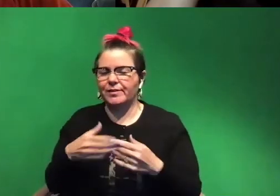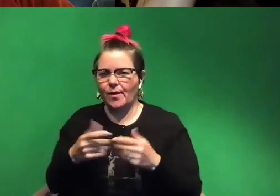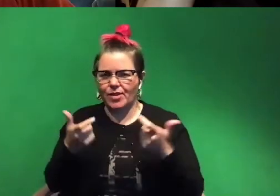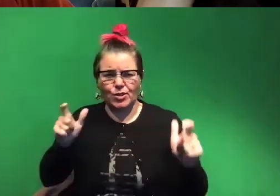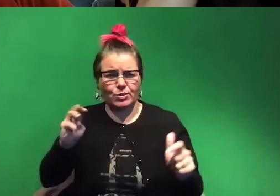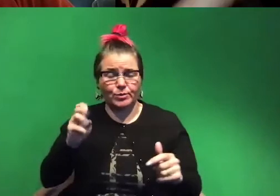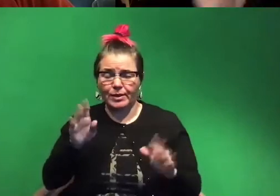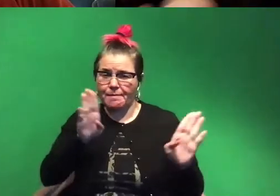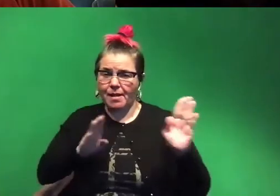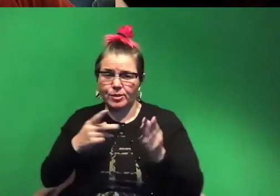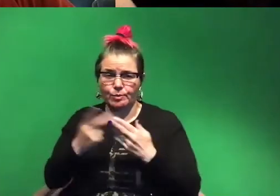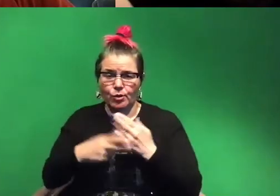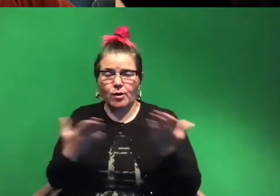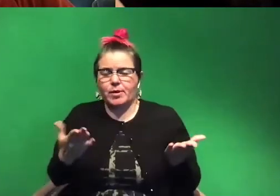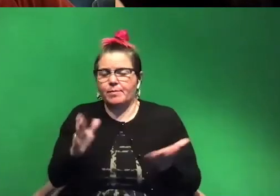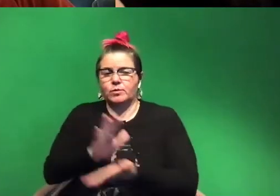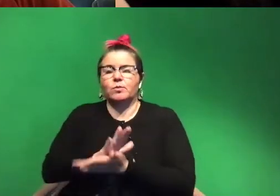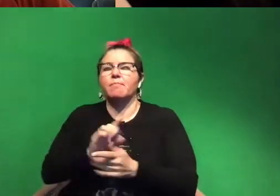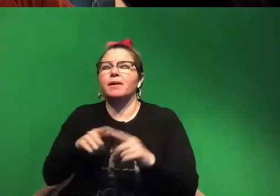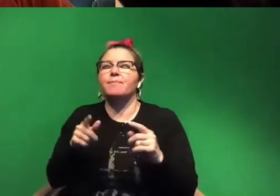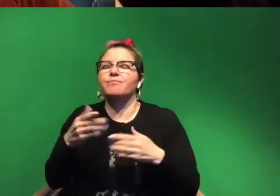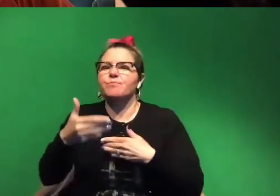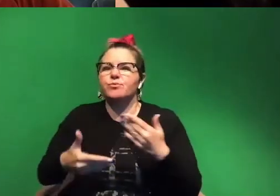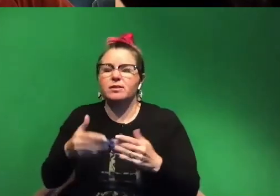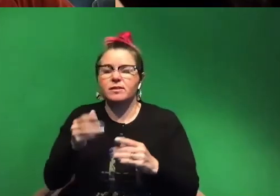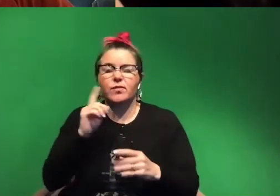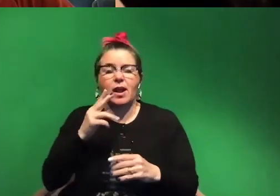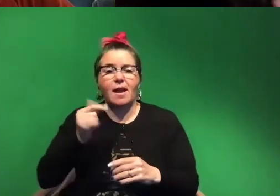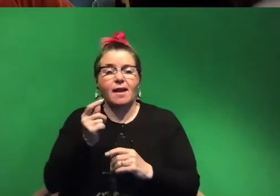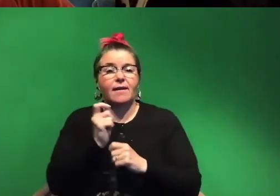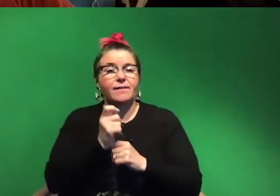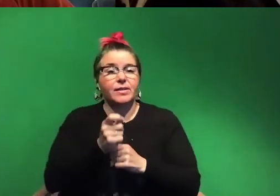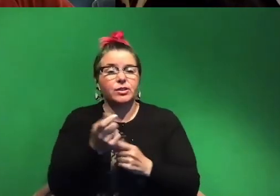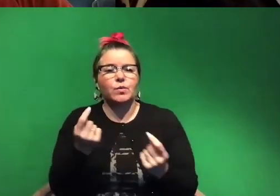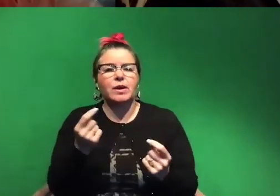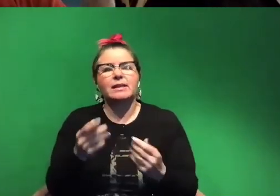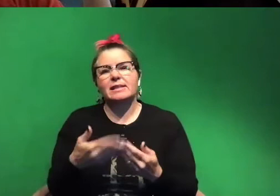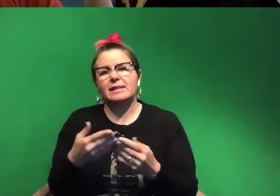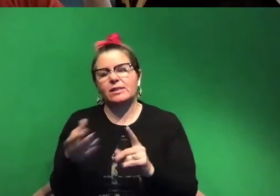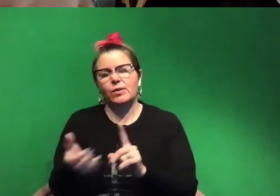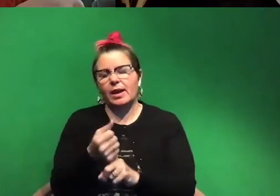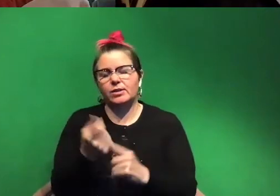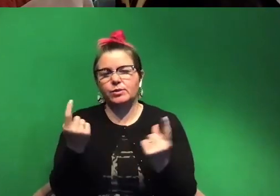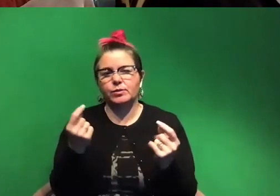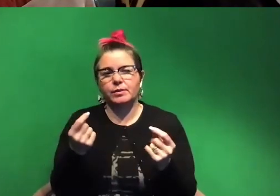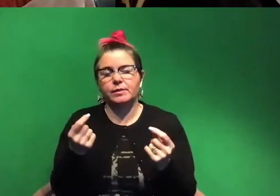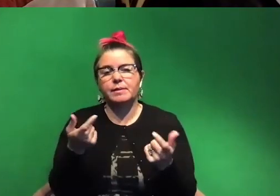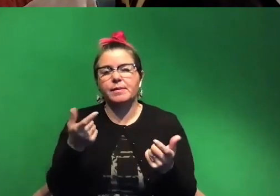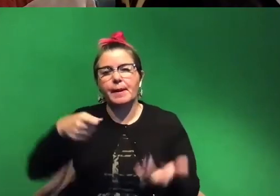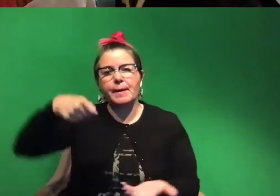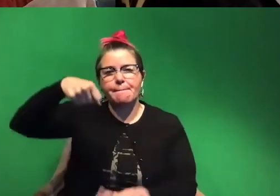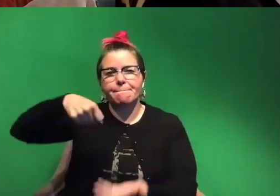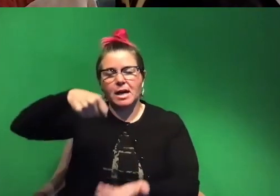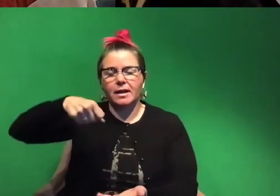program. But the process for hag fishing itself is, they're fairly easy to catch. You just put this bucket down